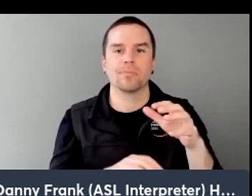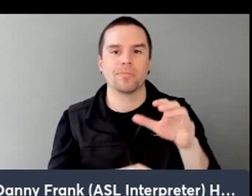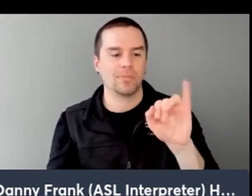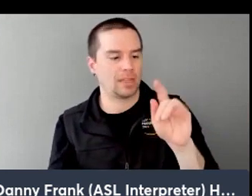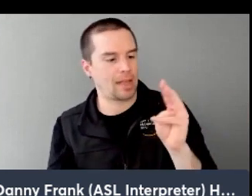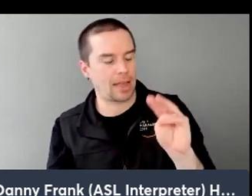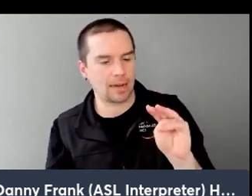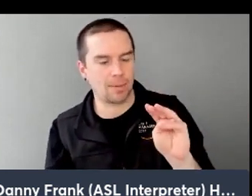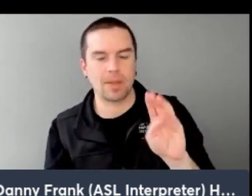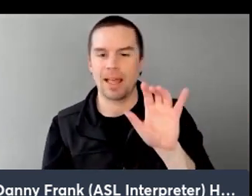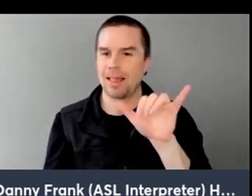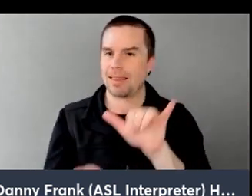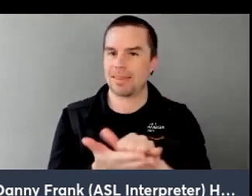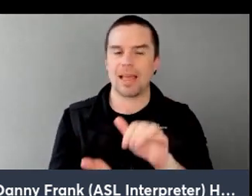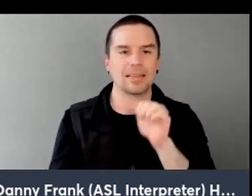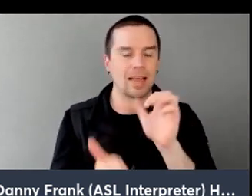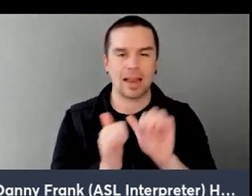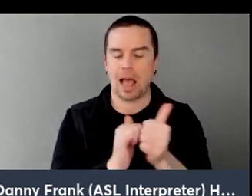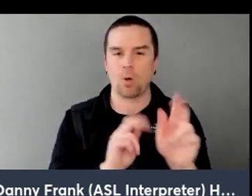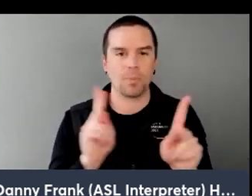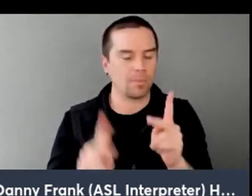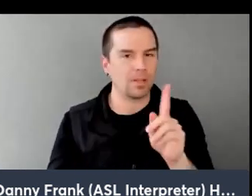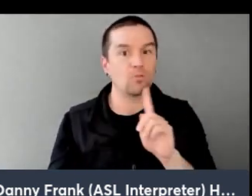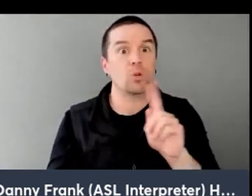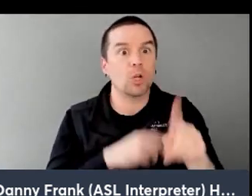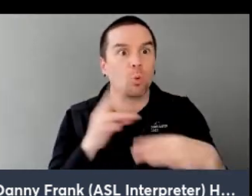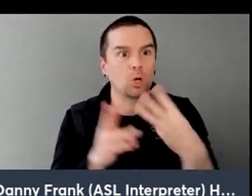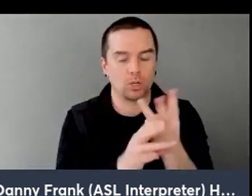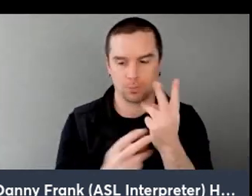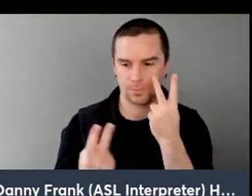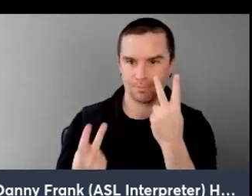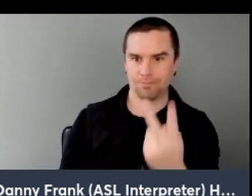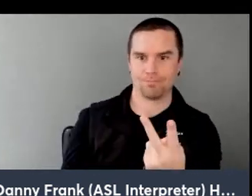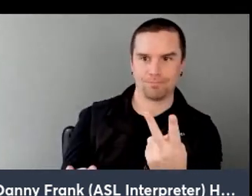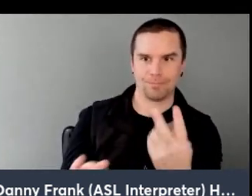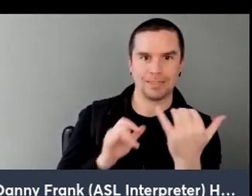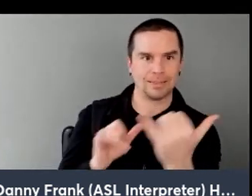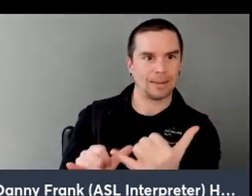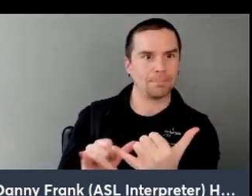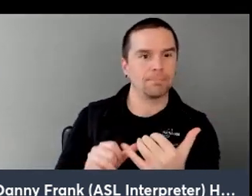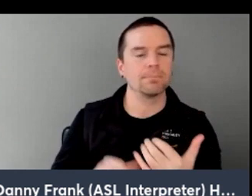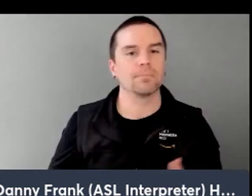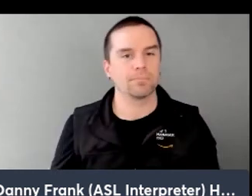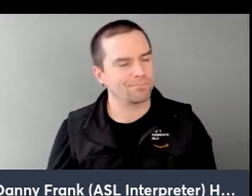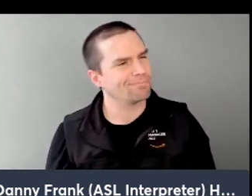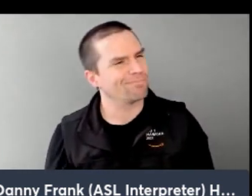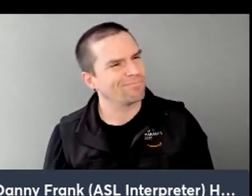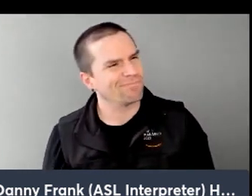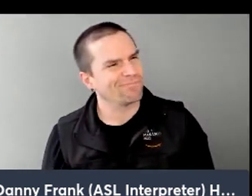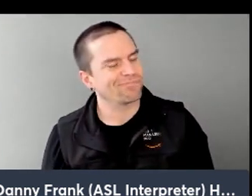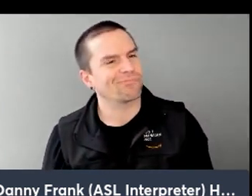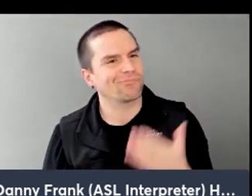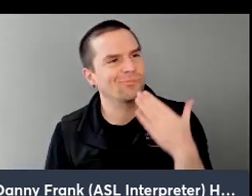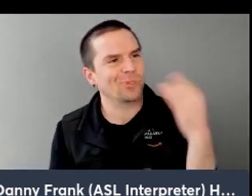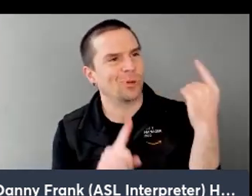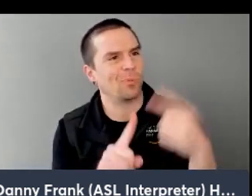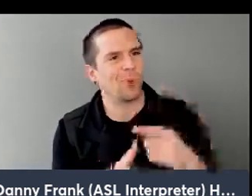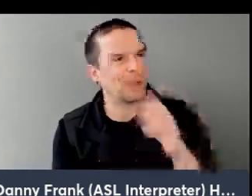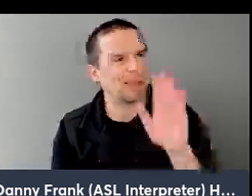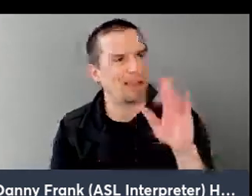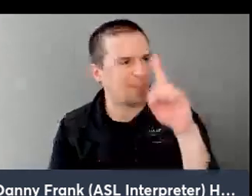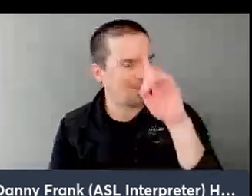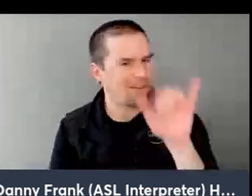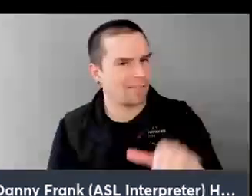be perceived in the real world. That's a really good point. Yeah, I hadn't considered that. We also,